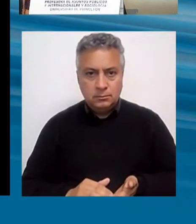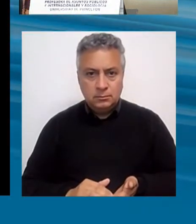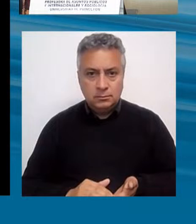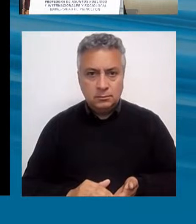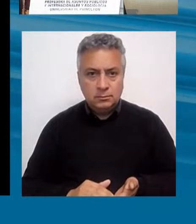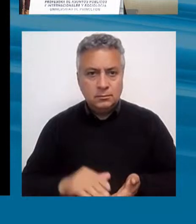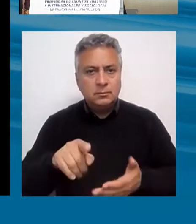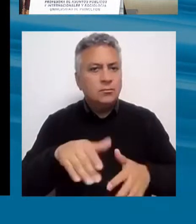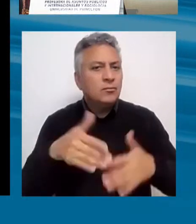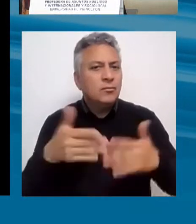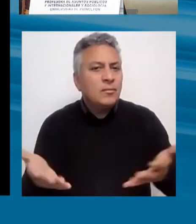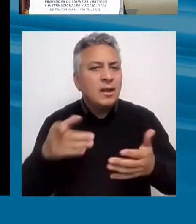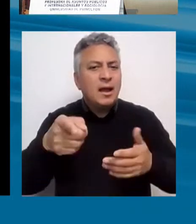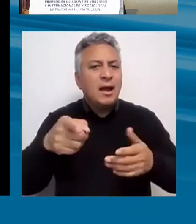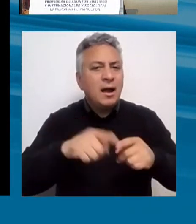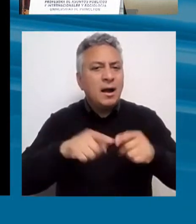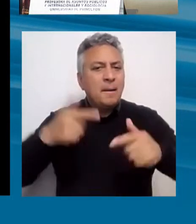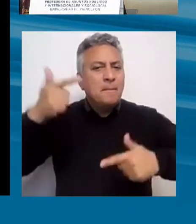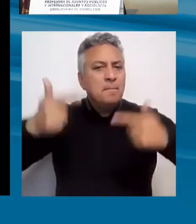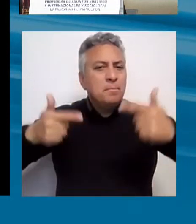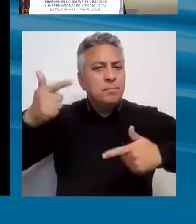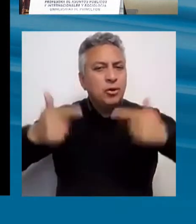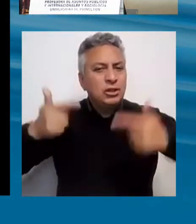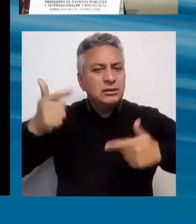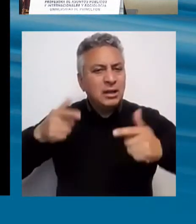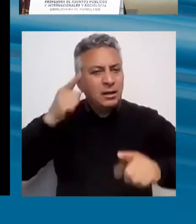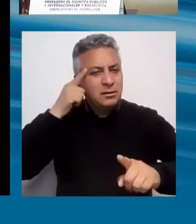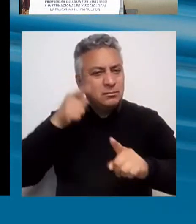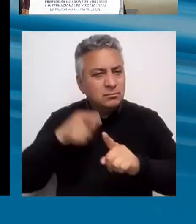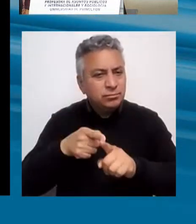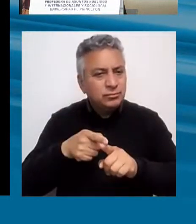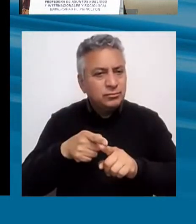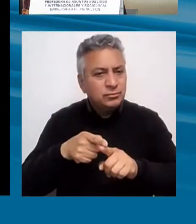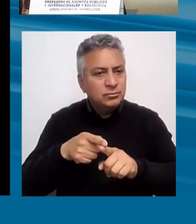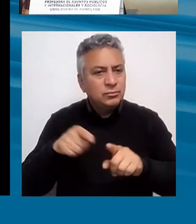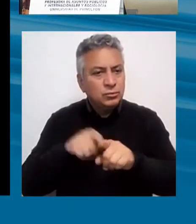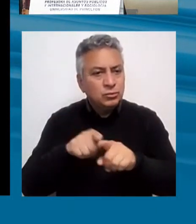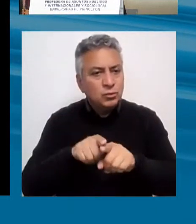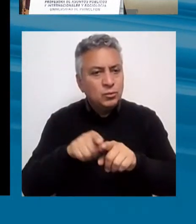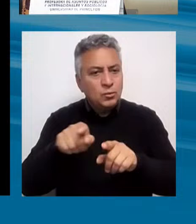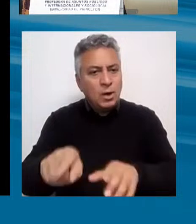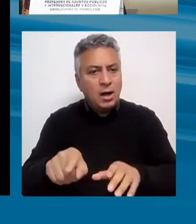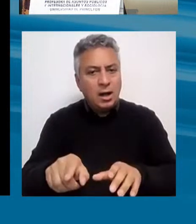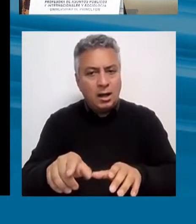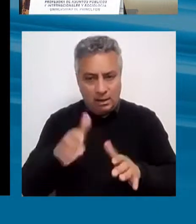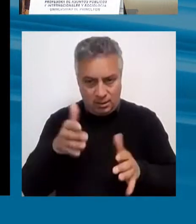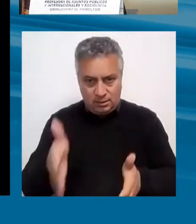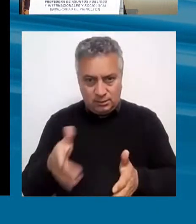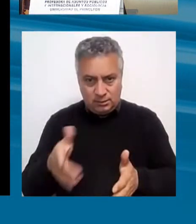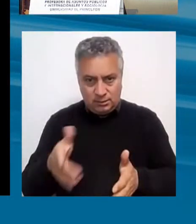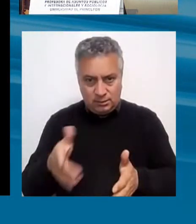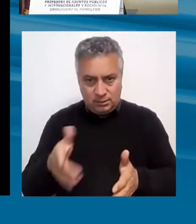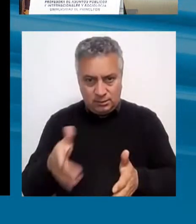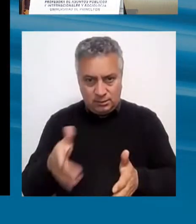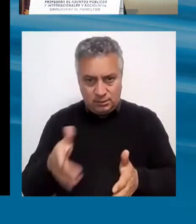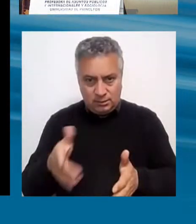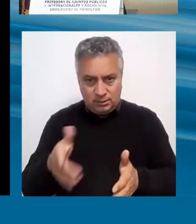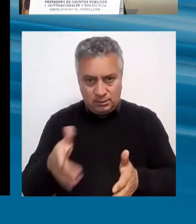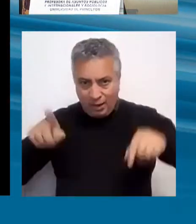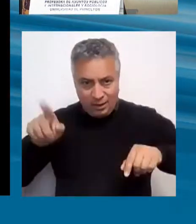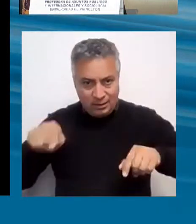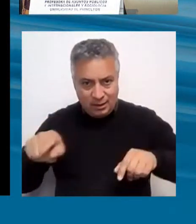what specific policies should decision makers or policy makers